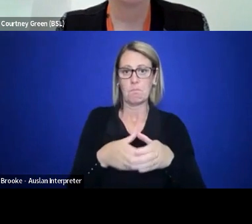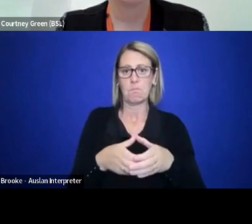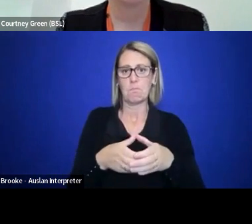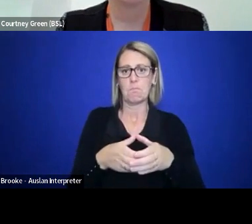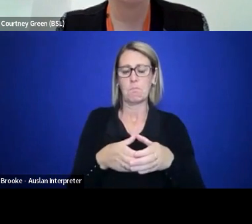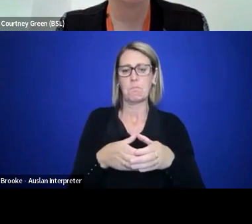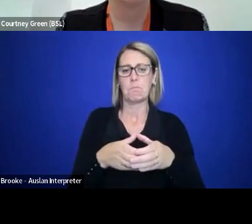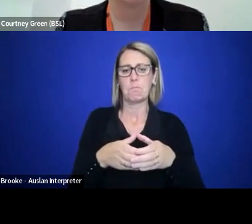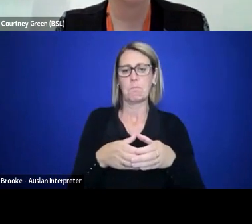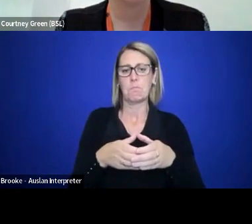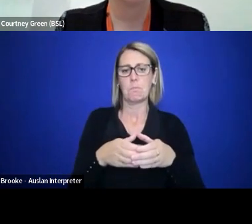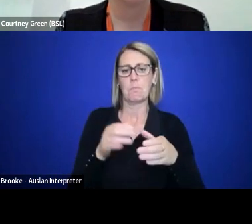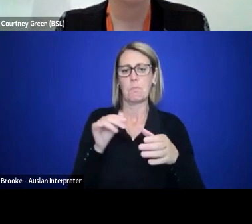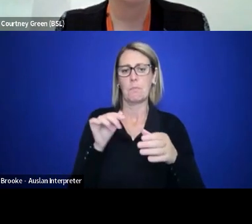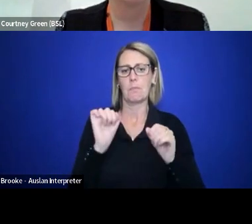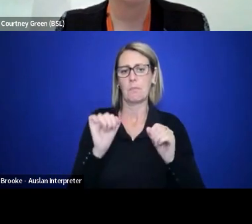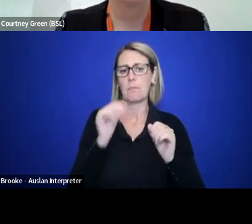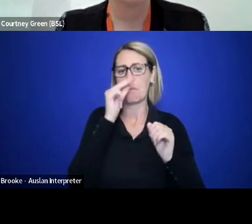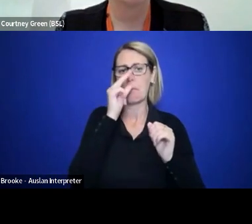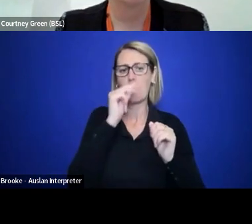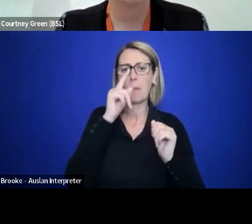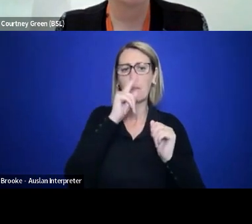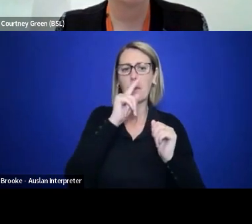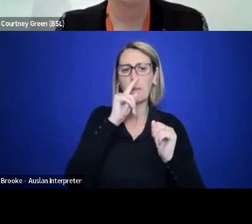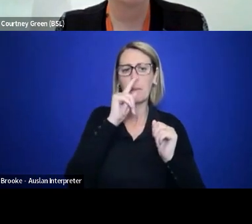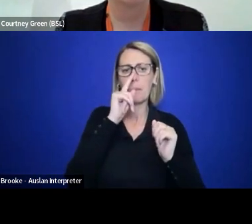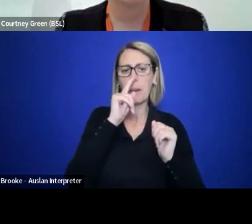was young people